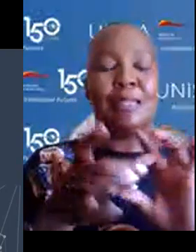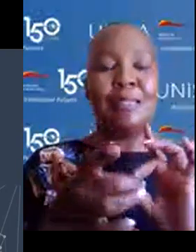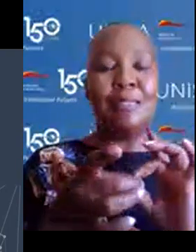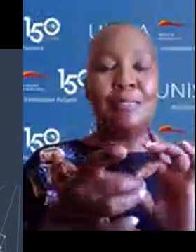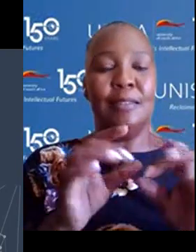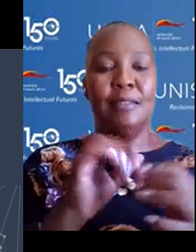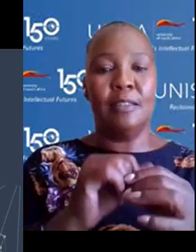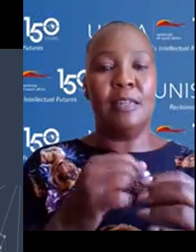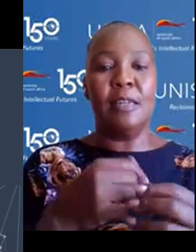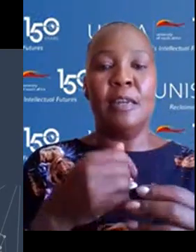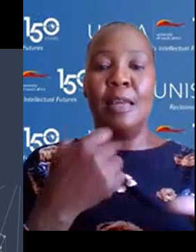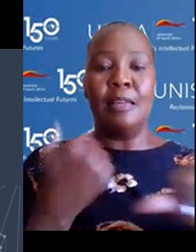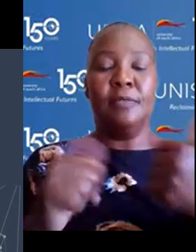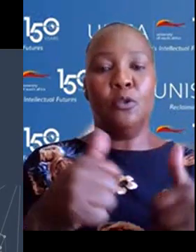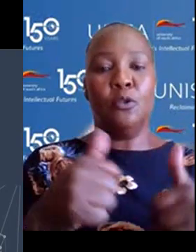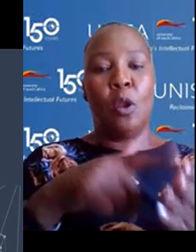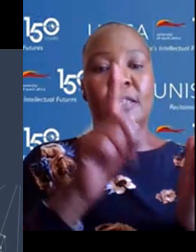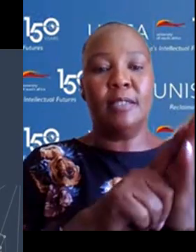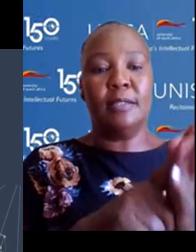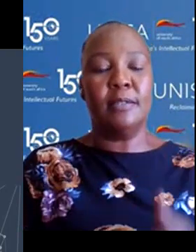license.